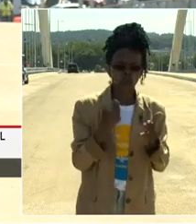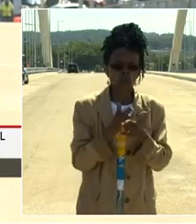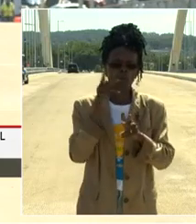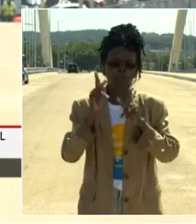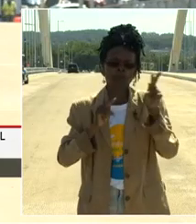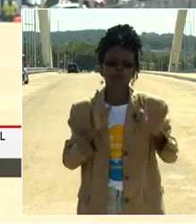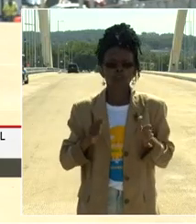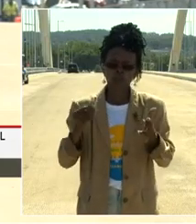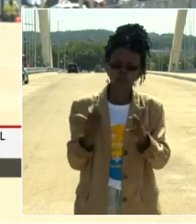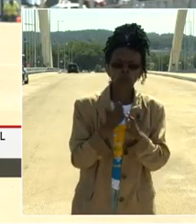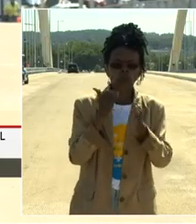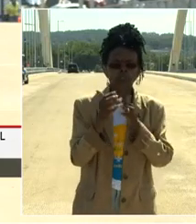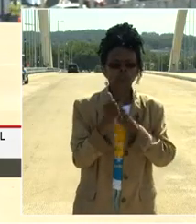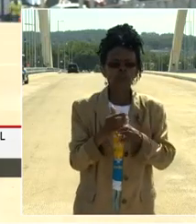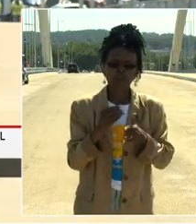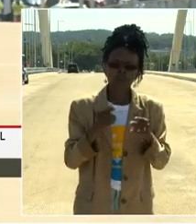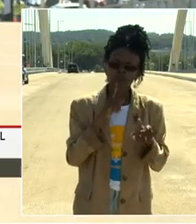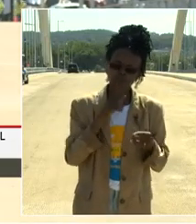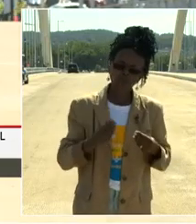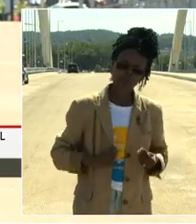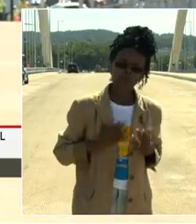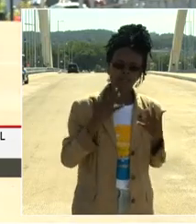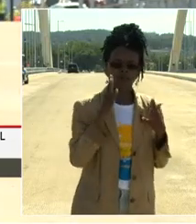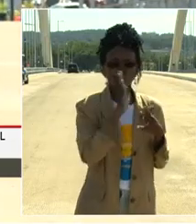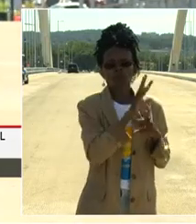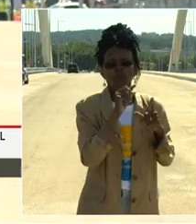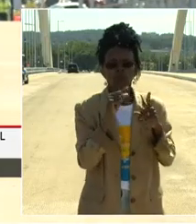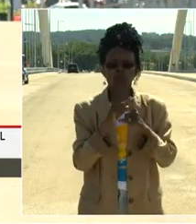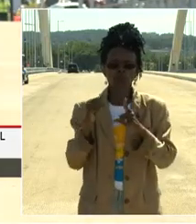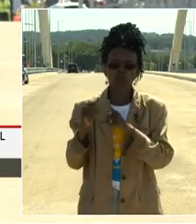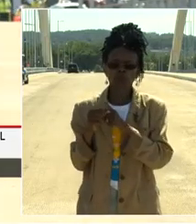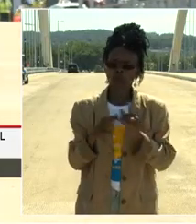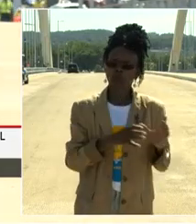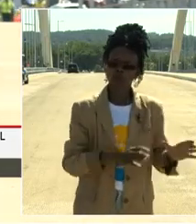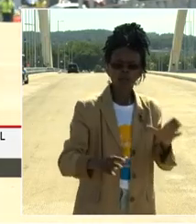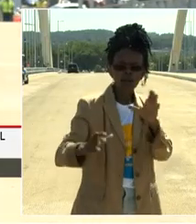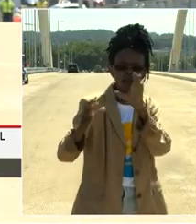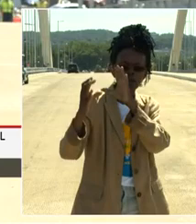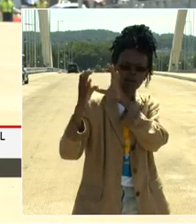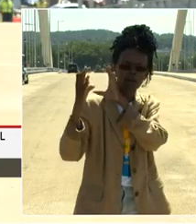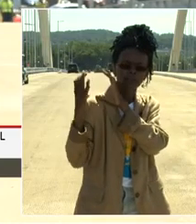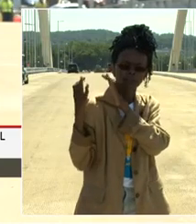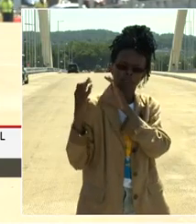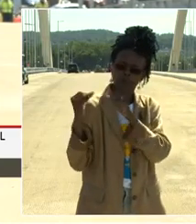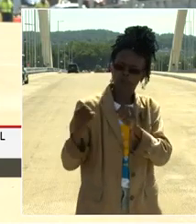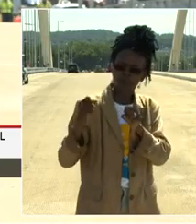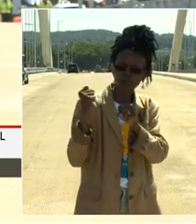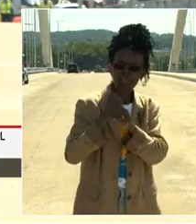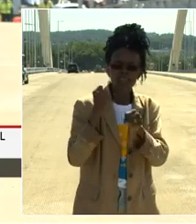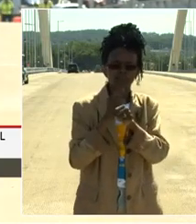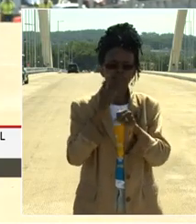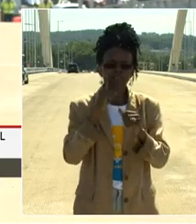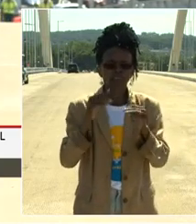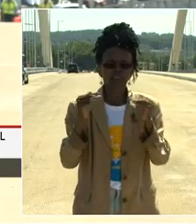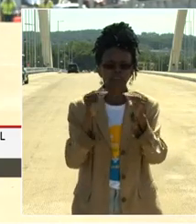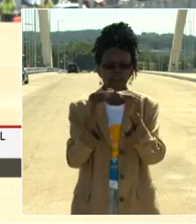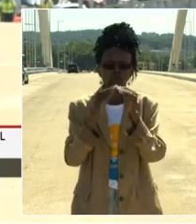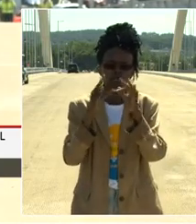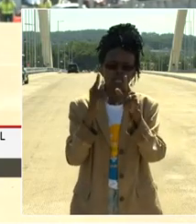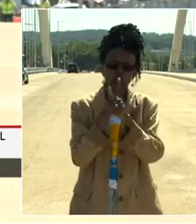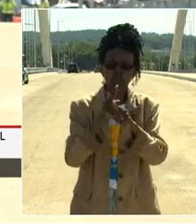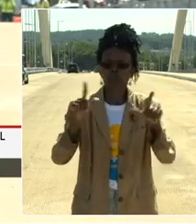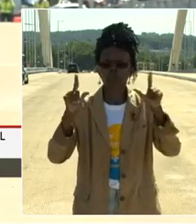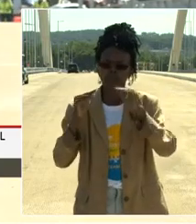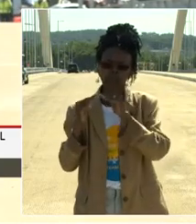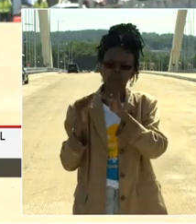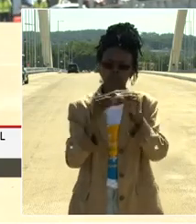his words and carrying on his mantle and the fight for justice, liberty, and equality. That is the ultimate